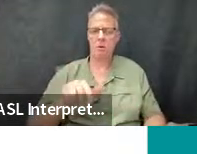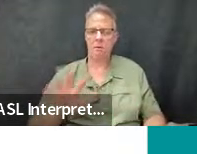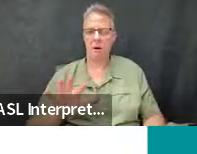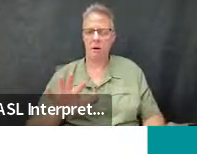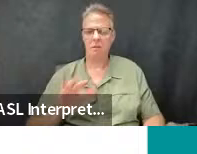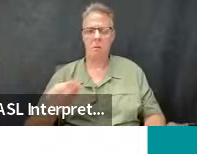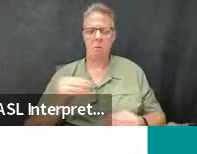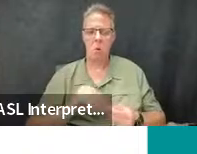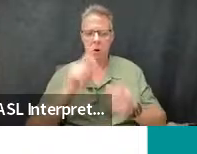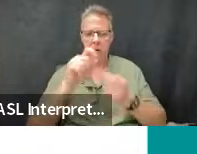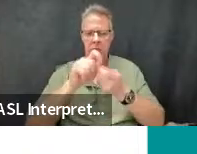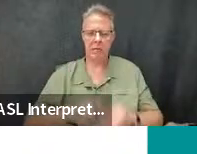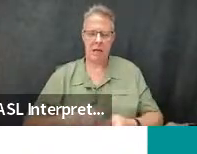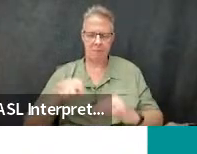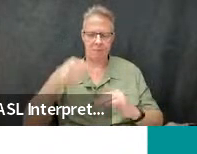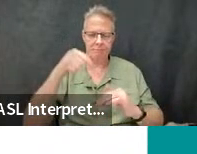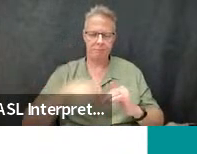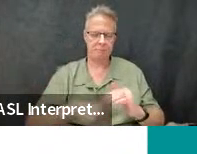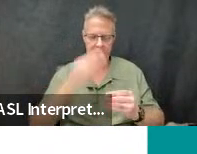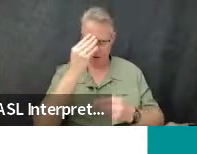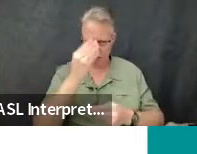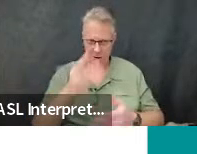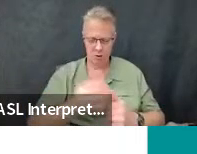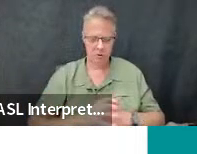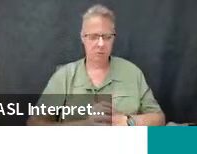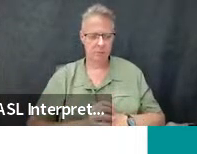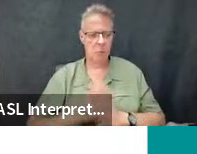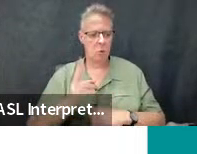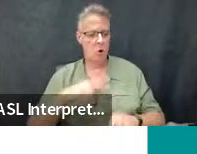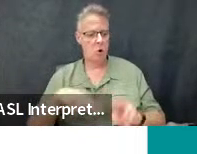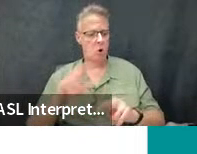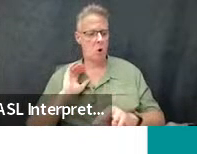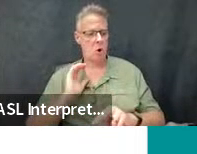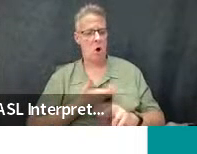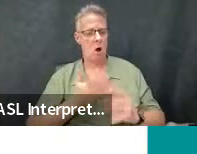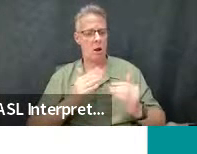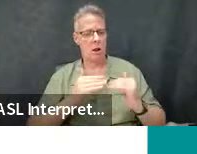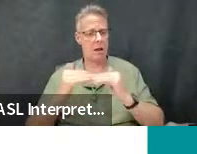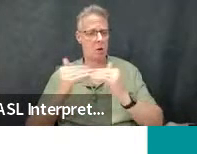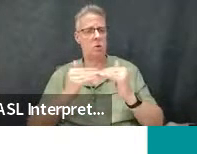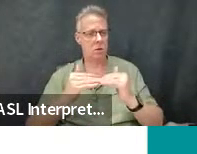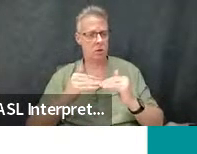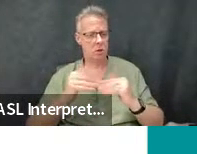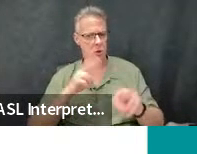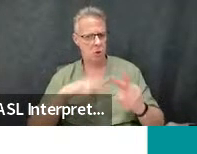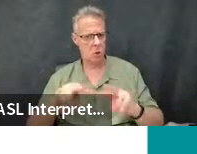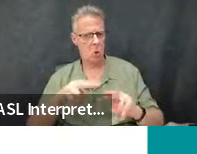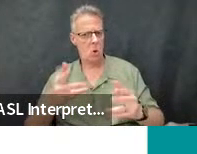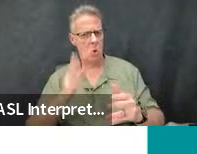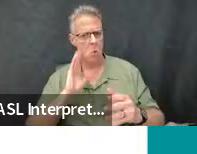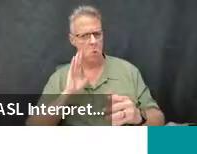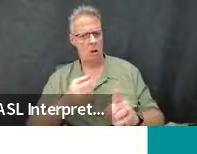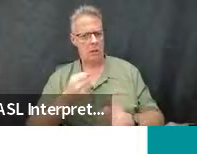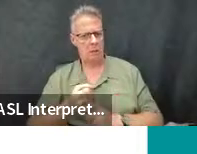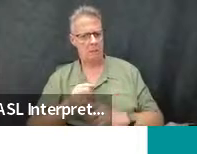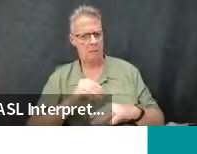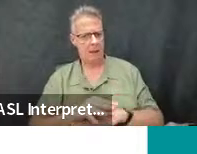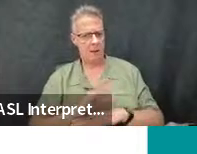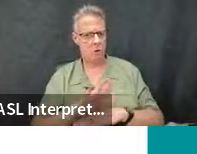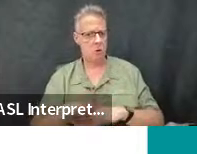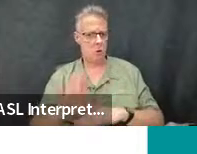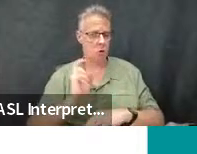more detail on this. And what we looked at, our analysis for equity looked at what is the impact on travel